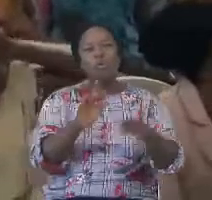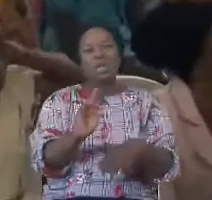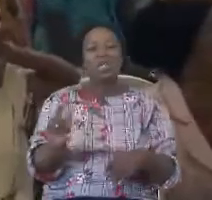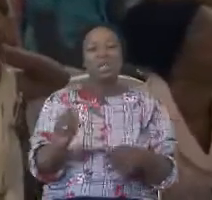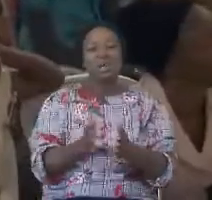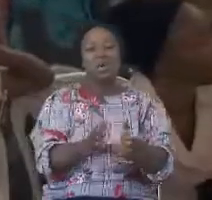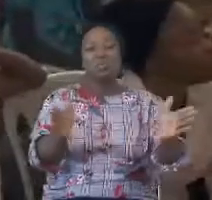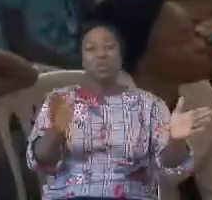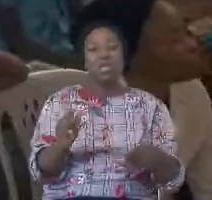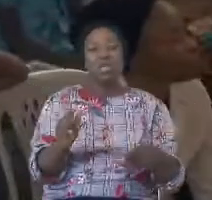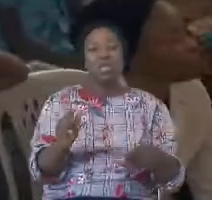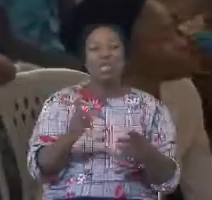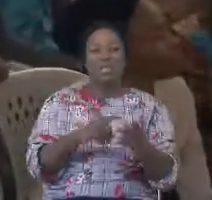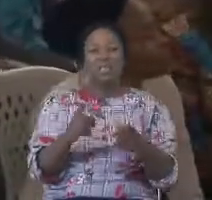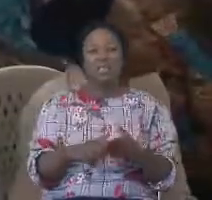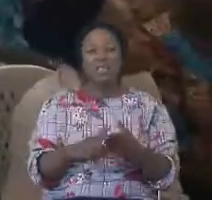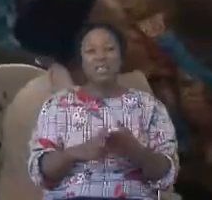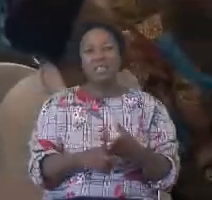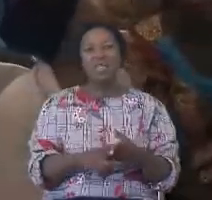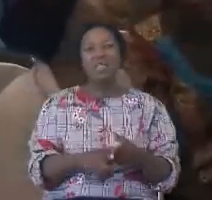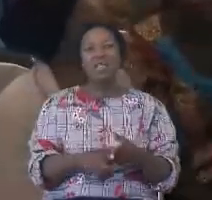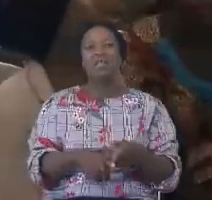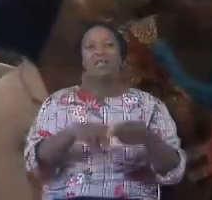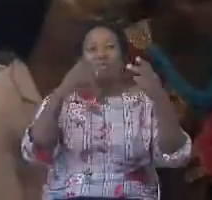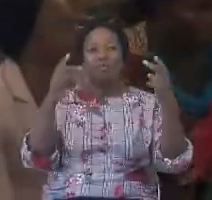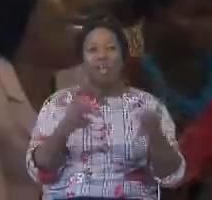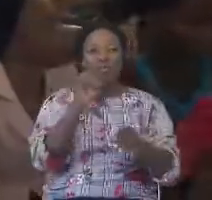a show they must